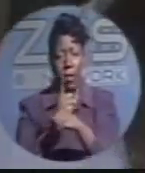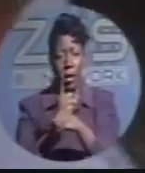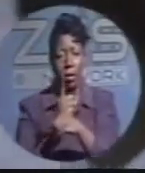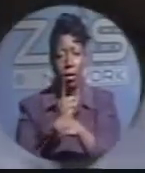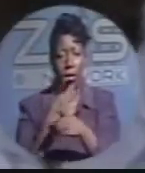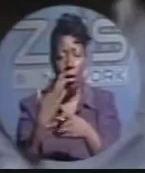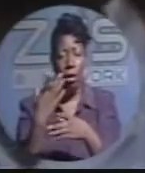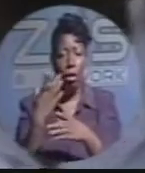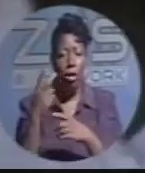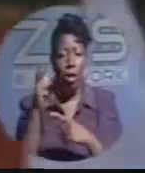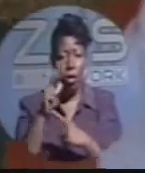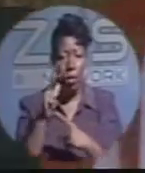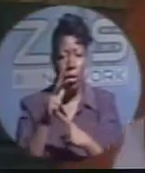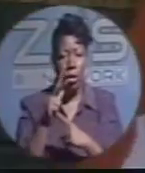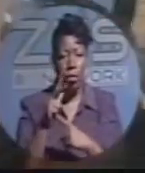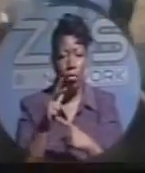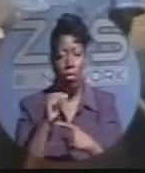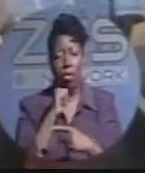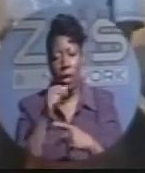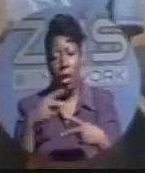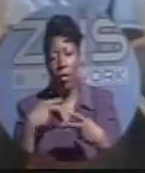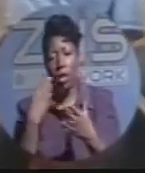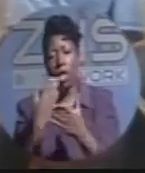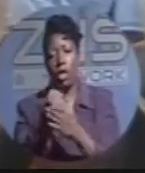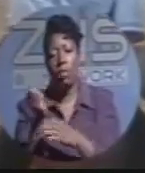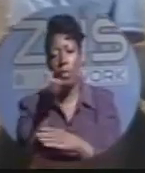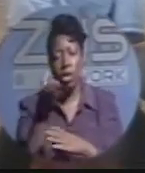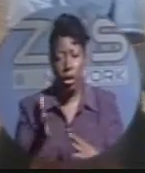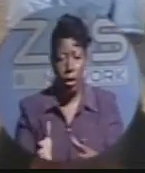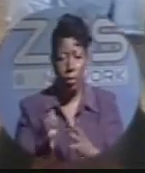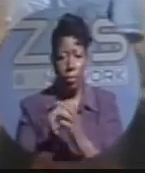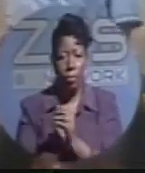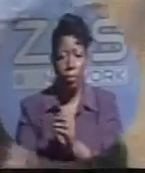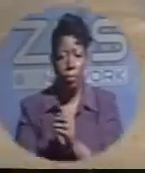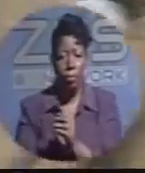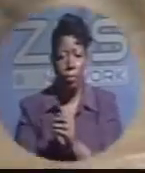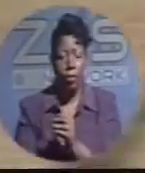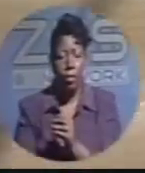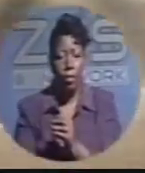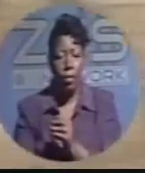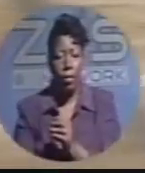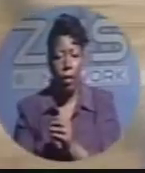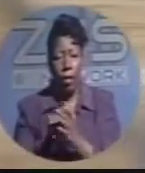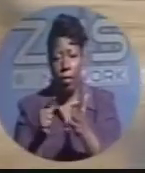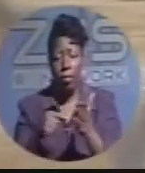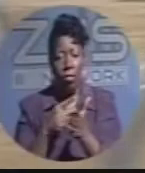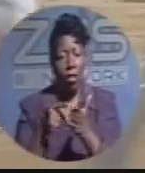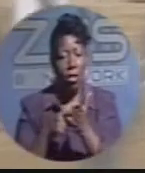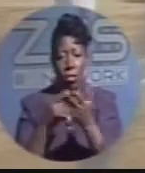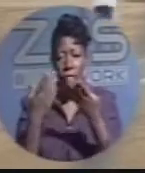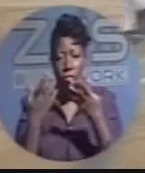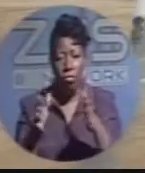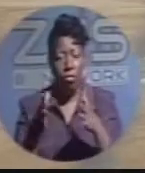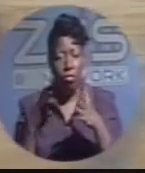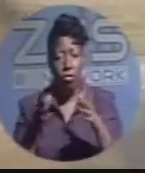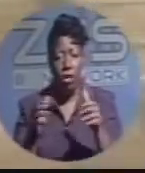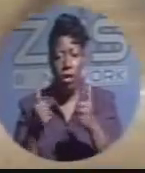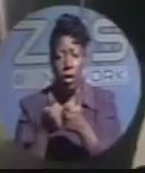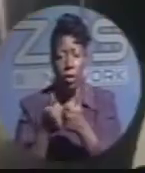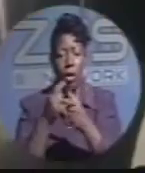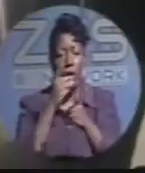national champions? No, we don't. We lack pitching. Game three is a done deal. You know, we on defense first,